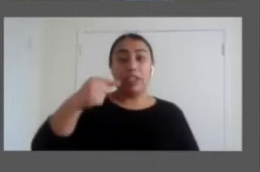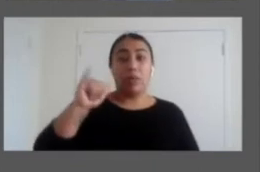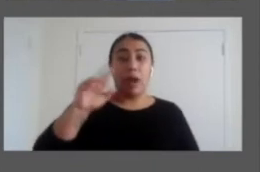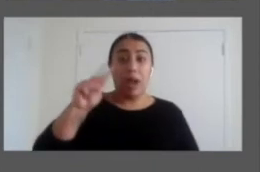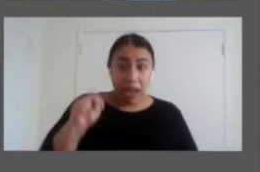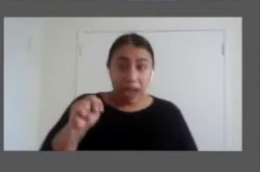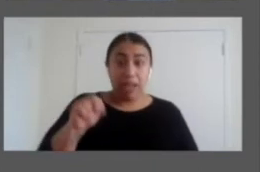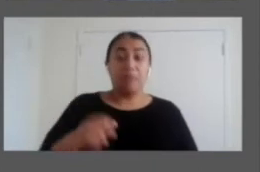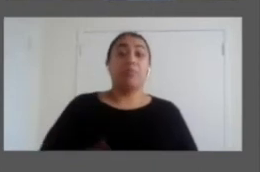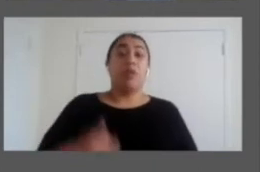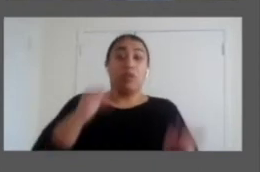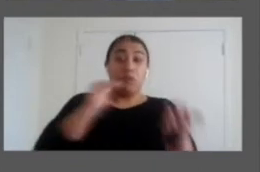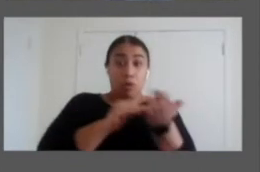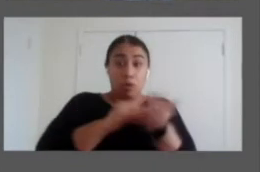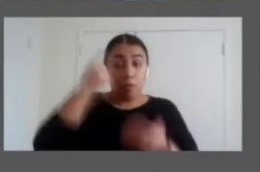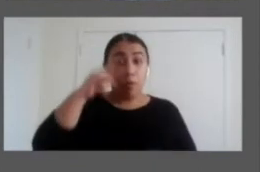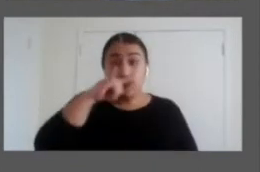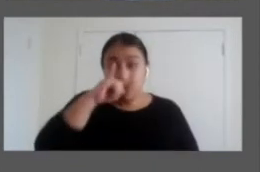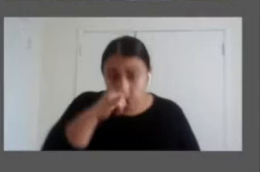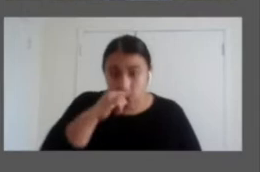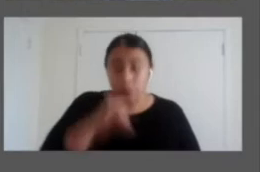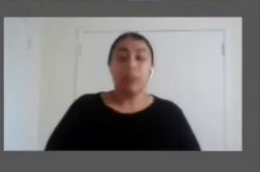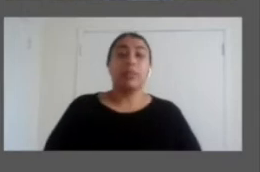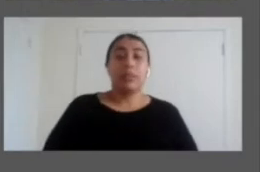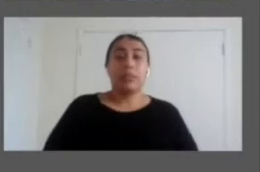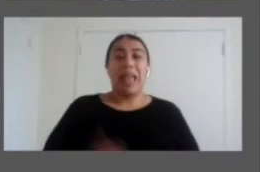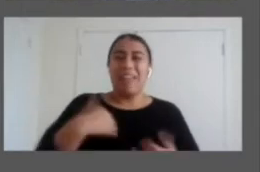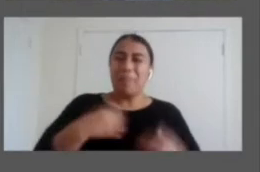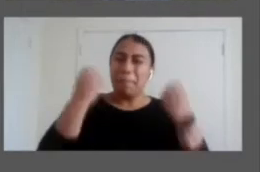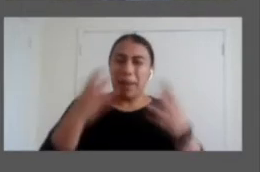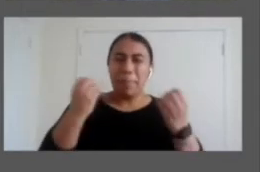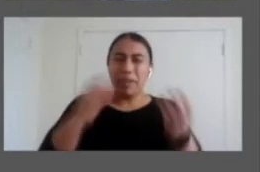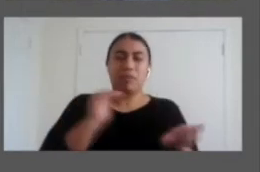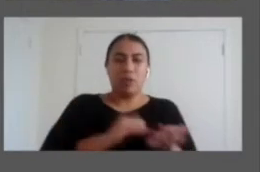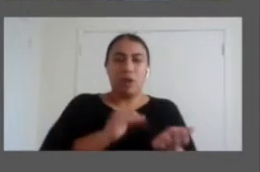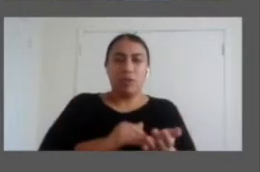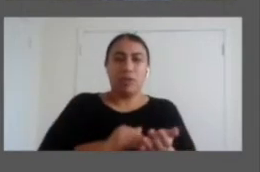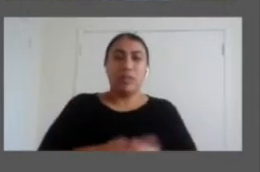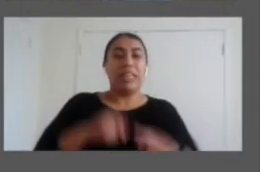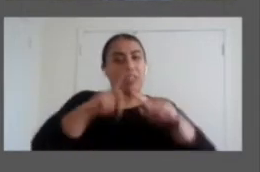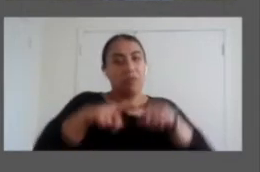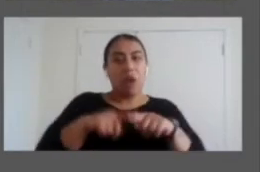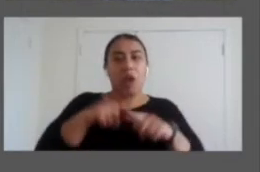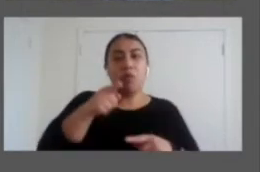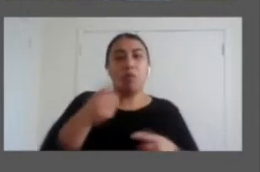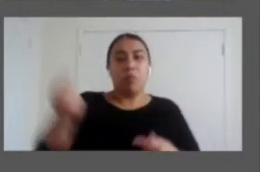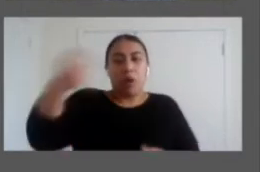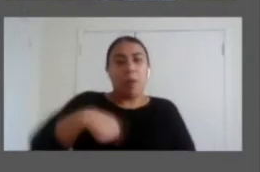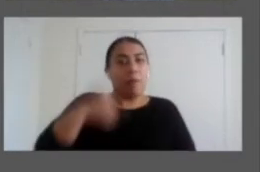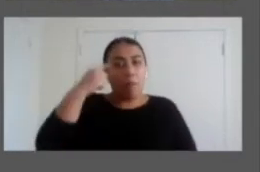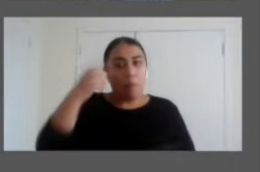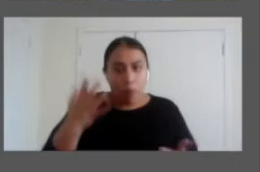specialists, and an OBGYN. Apollo's first clinic in North York, Ontario, opened its doors to patients